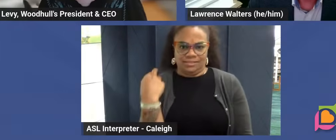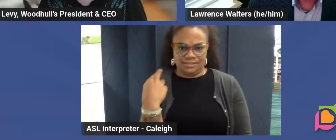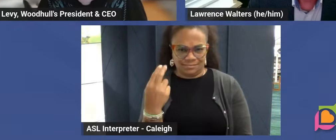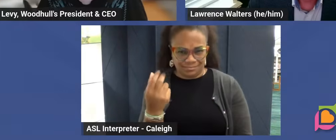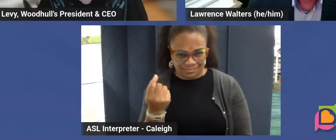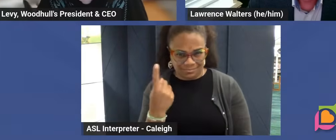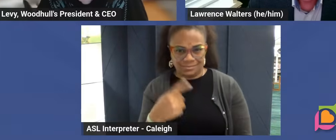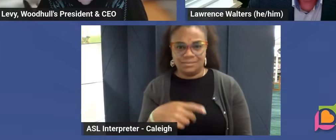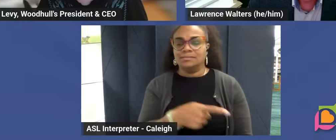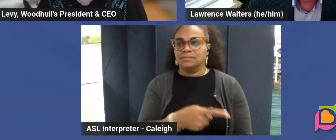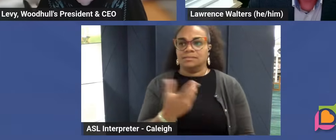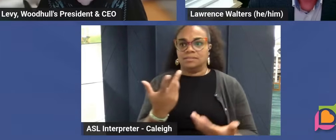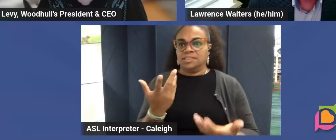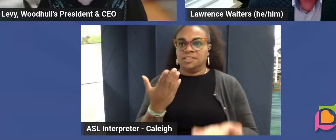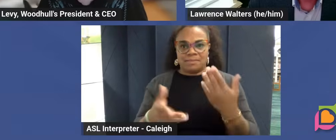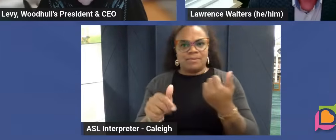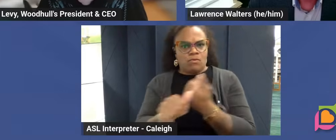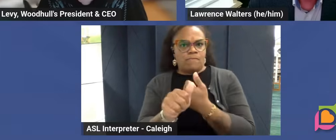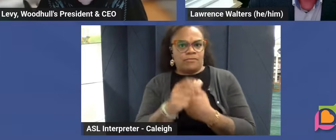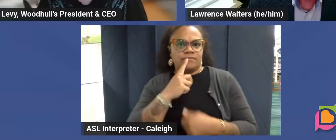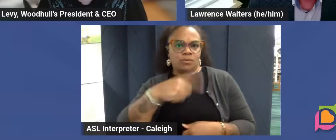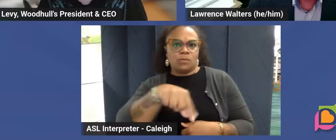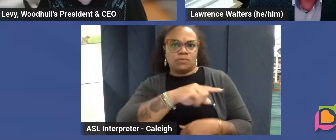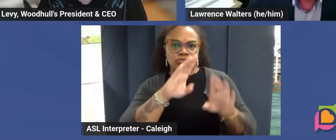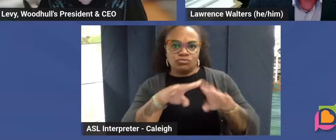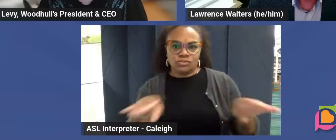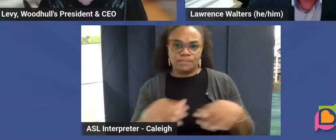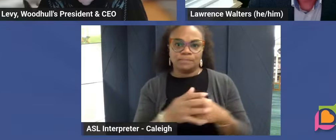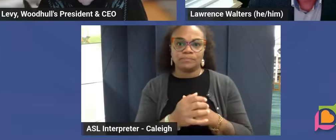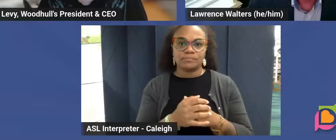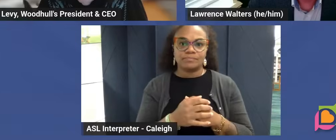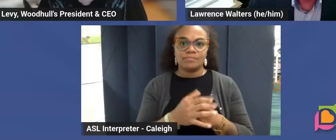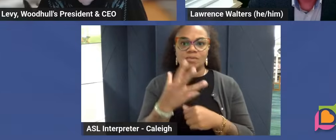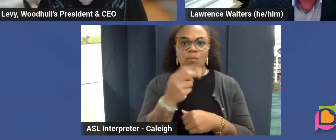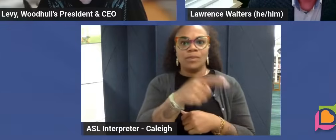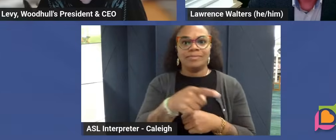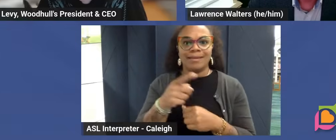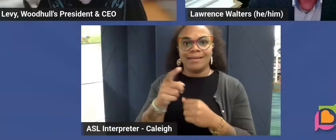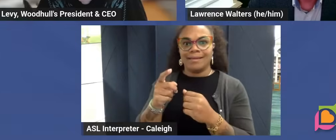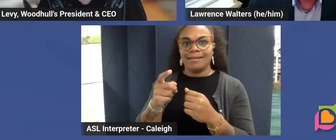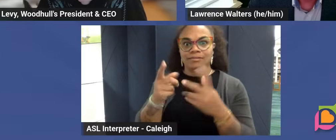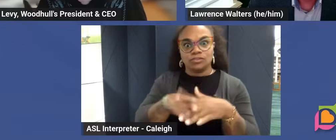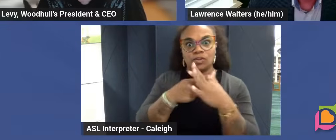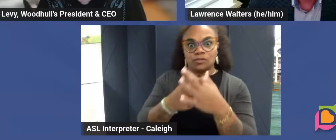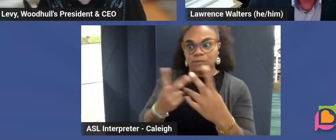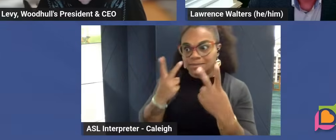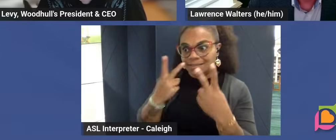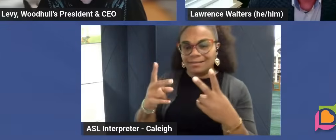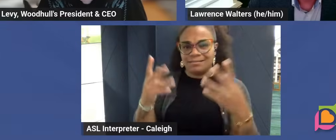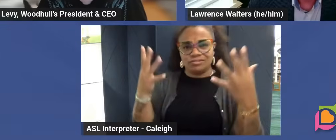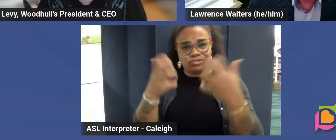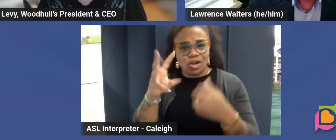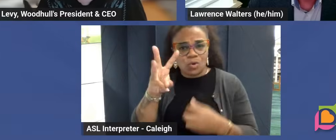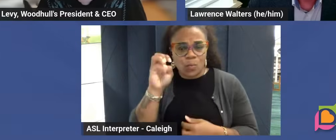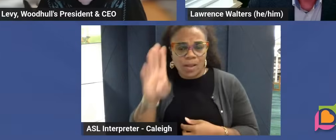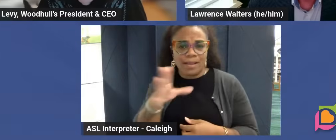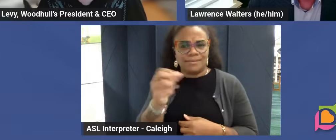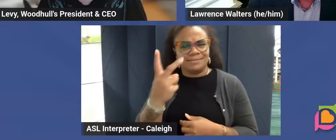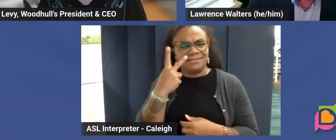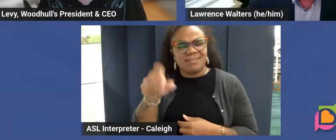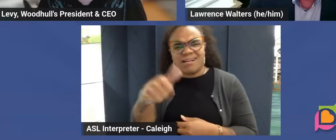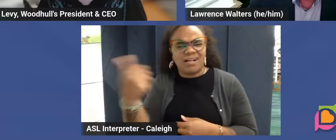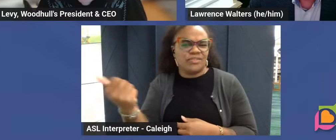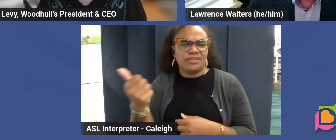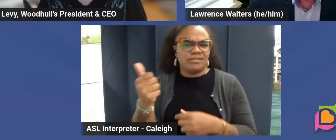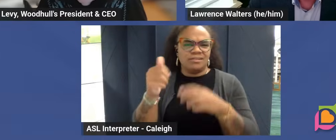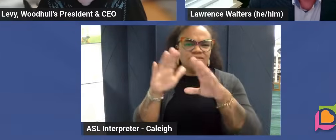you know, harmful to the children themselves once they get on the dark web, or expose them to CSAM and other things that